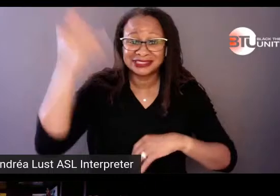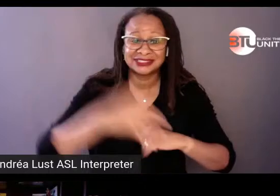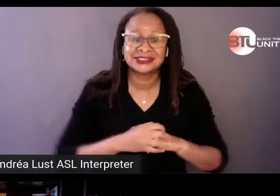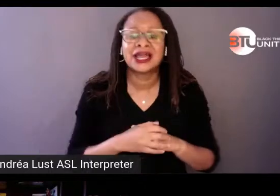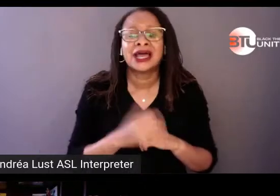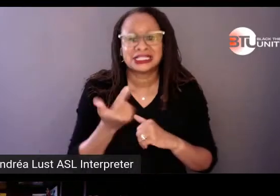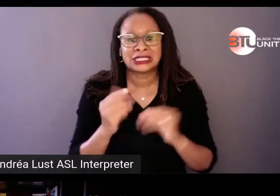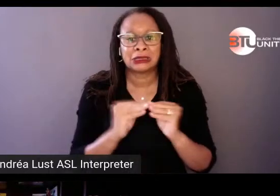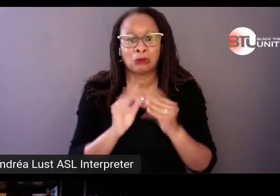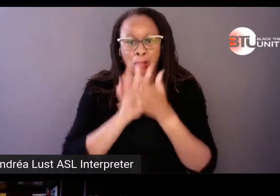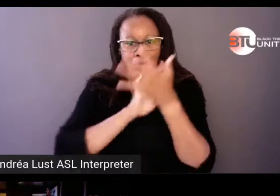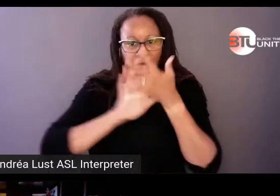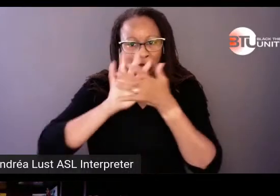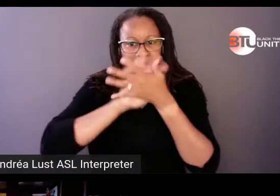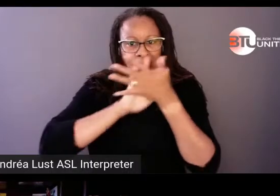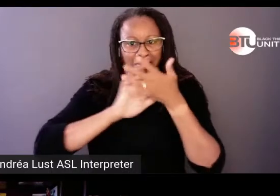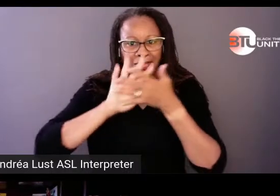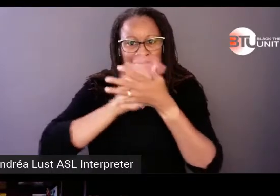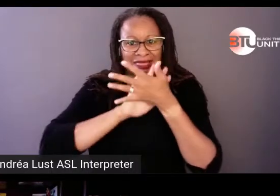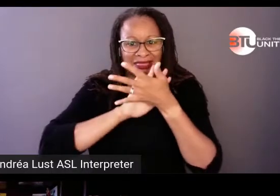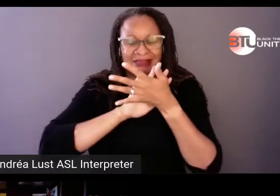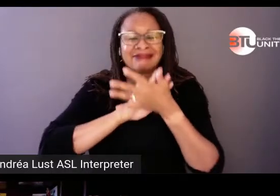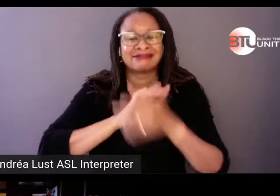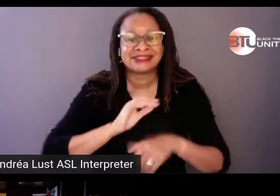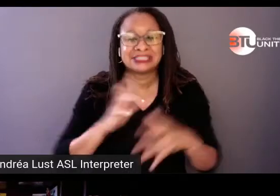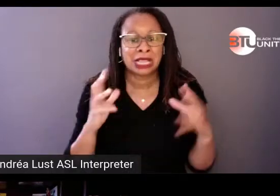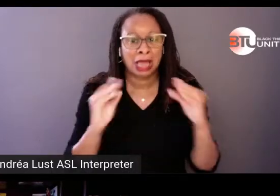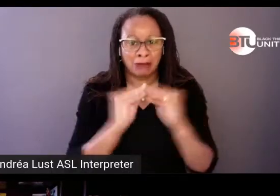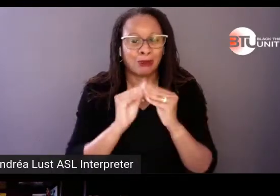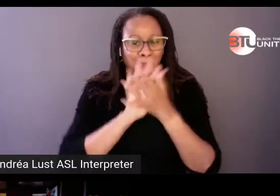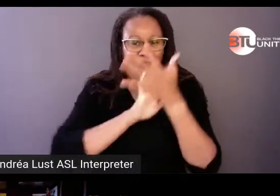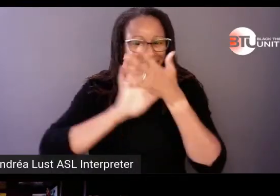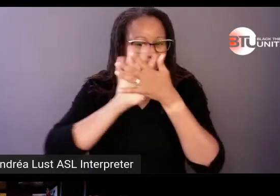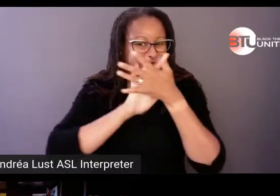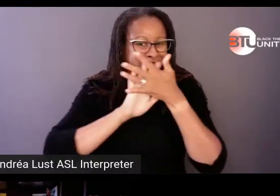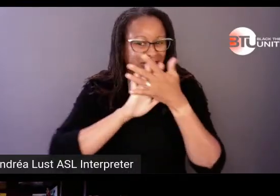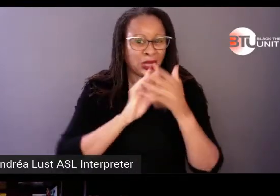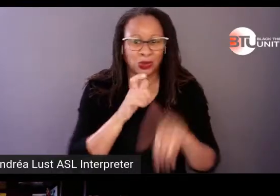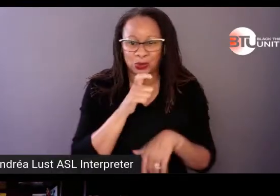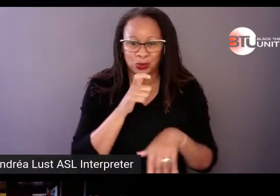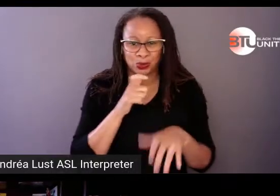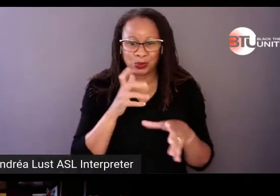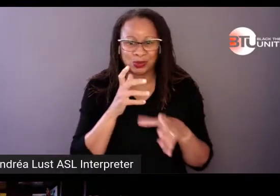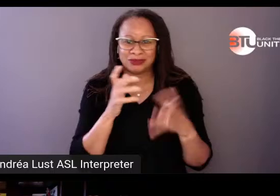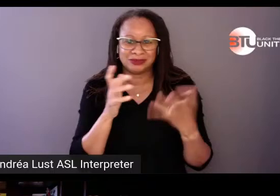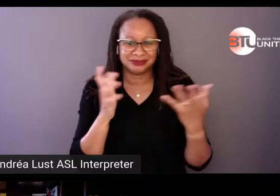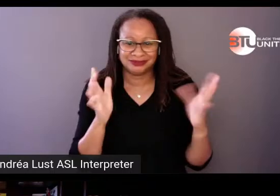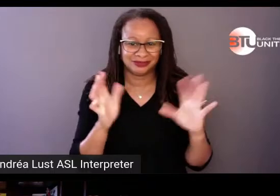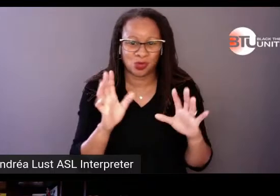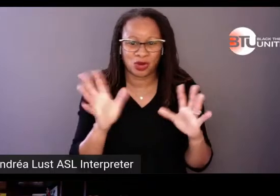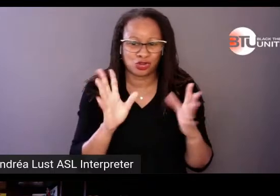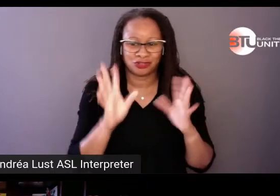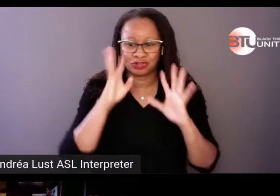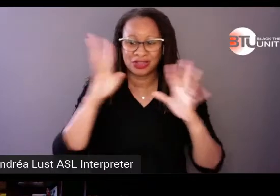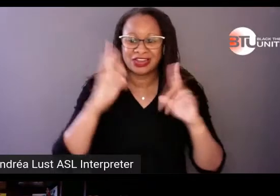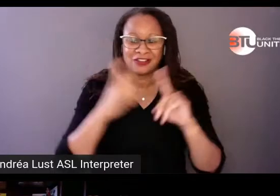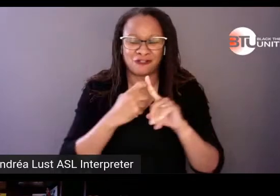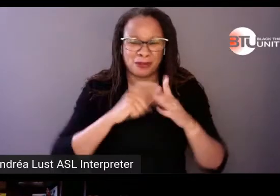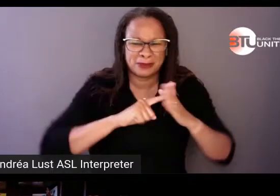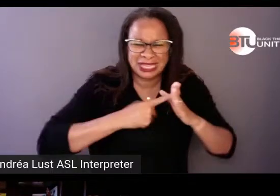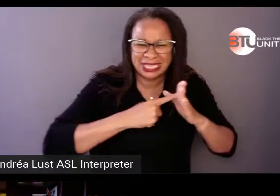that's a little muddier. that's a lot muddier, where you're sort of creating it from scratch. I would say that